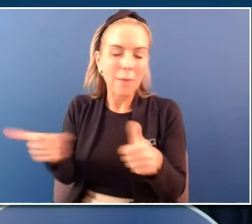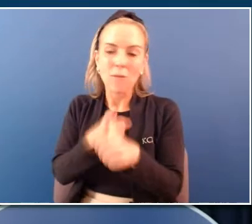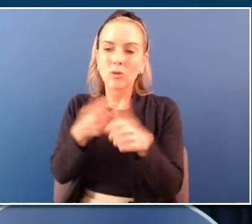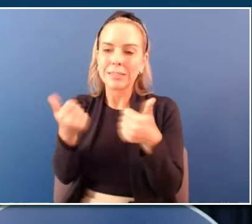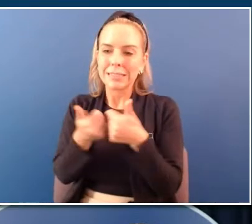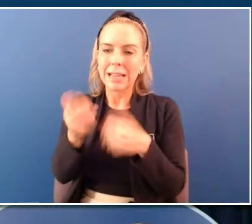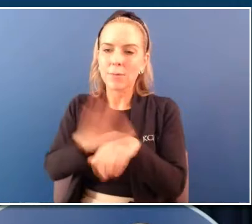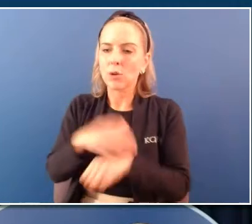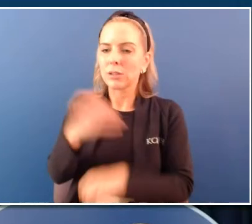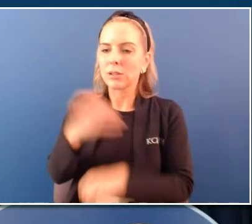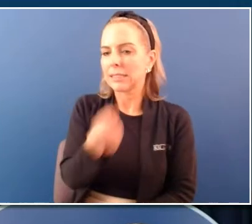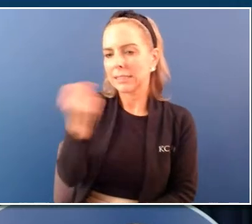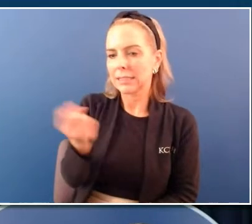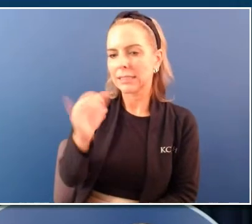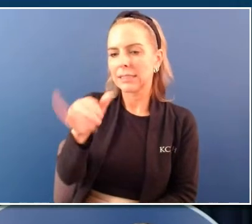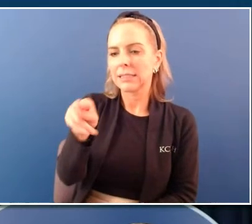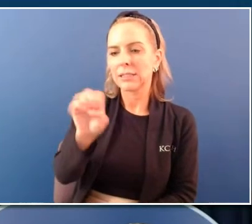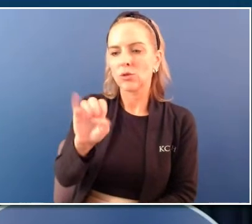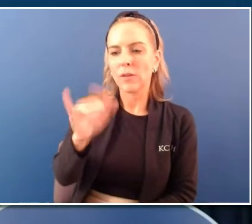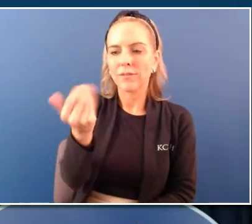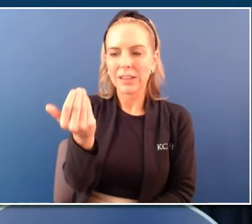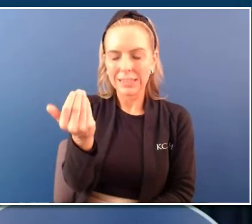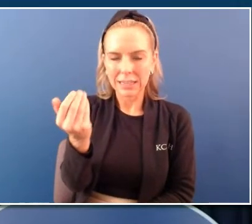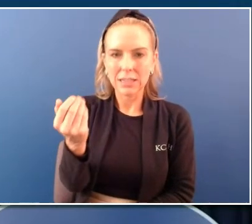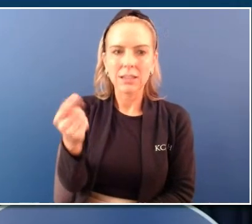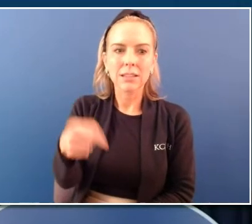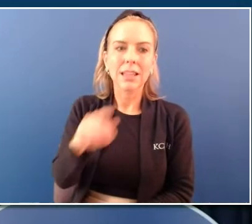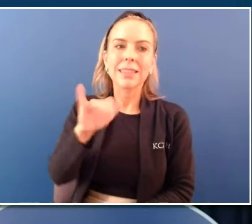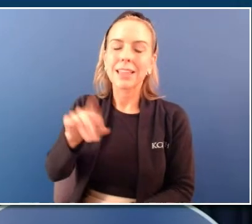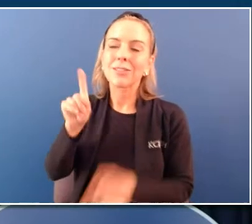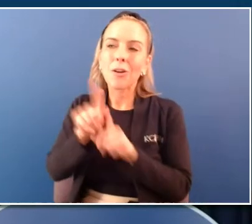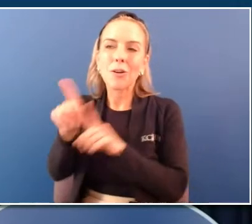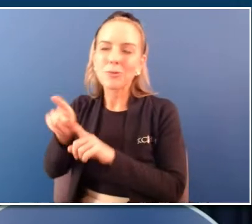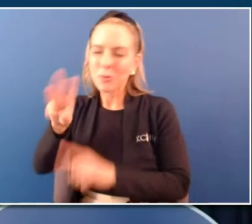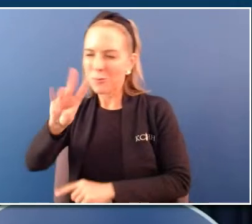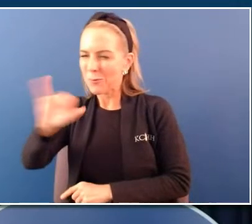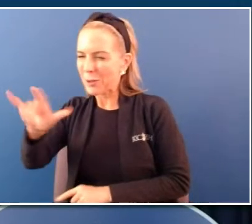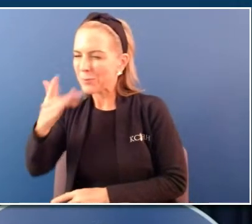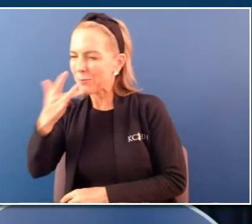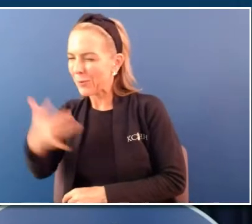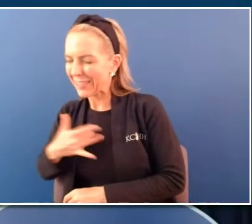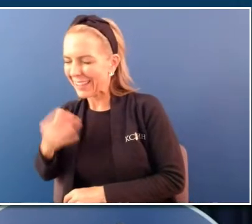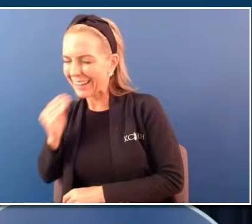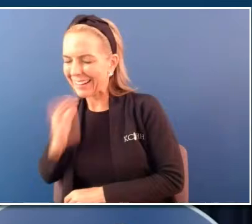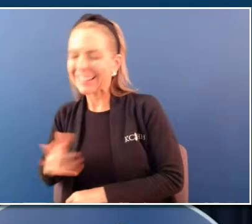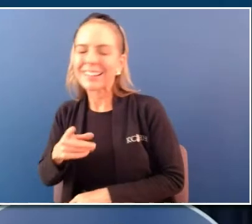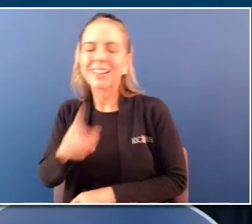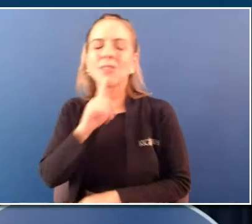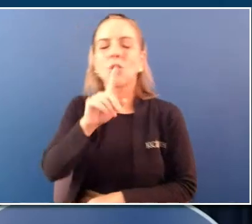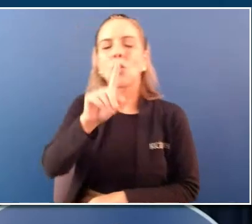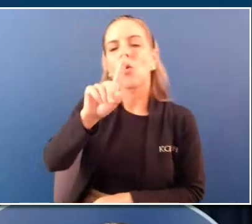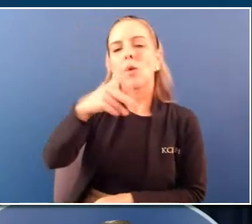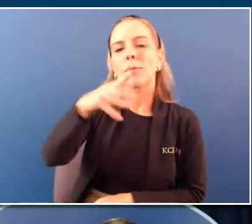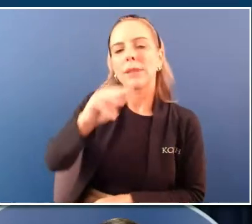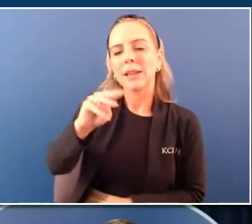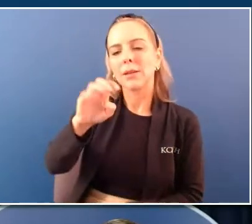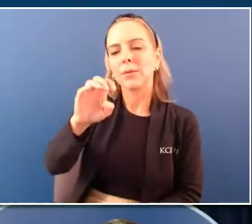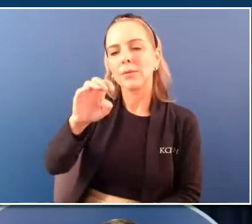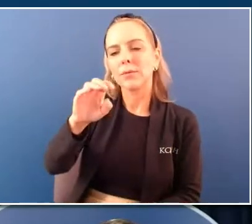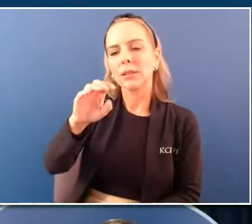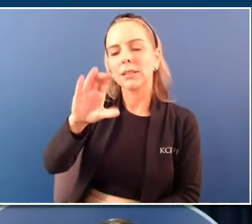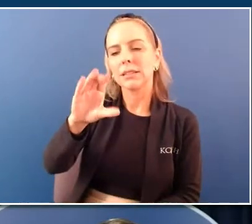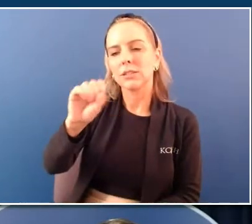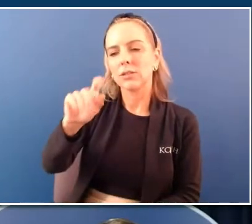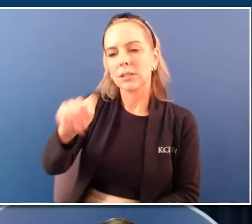Saturday, June 15th, which is also Will Beshear's birthday, at 2 p.m. Eastern, 1 p.m. Central, and they are playing NC